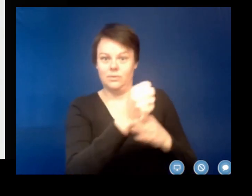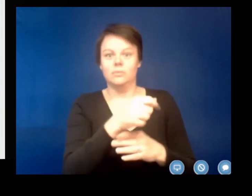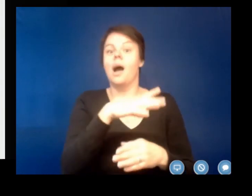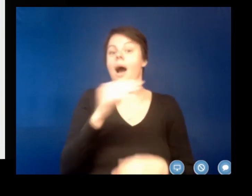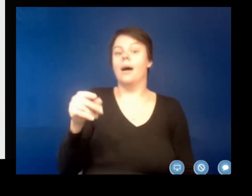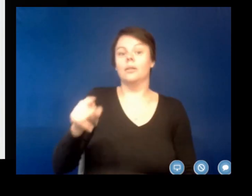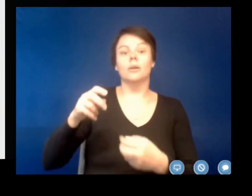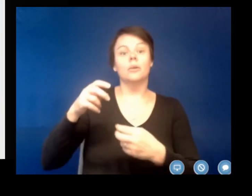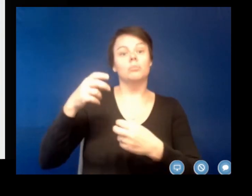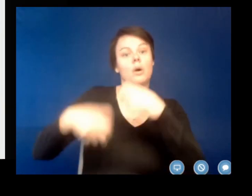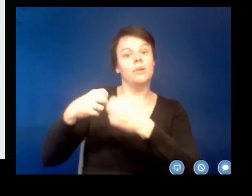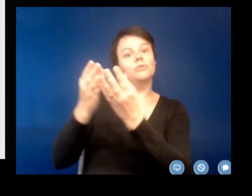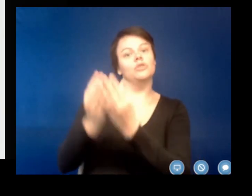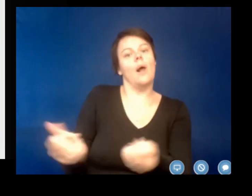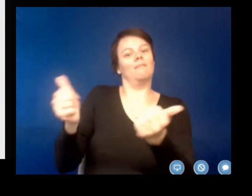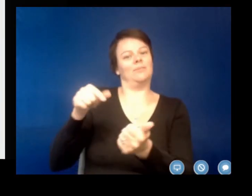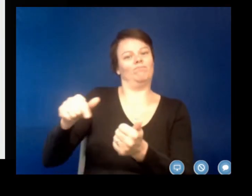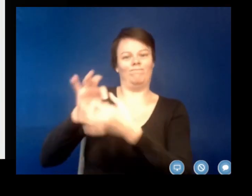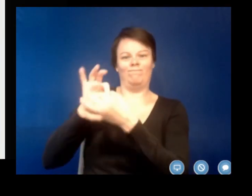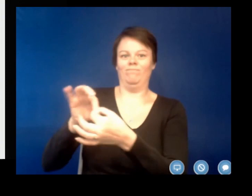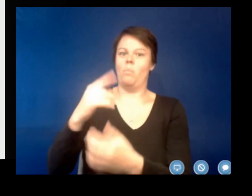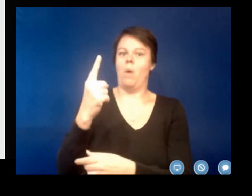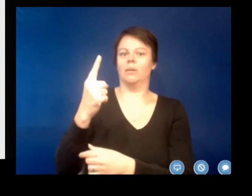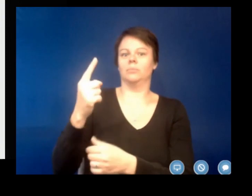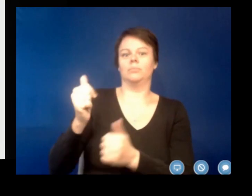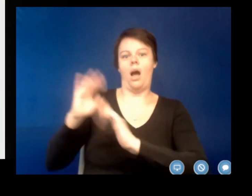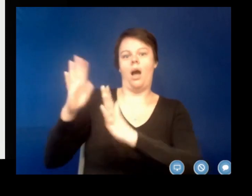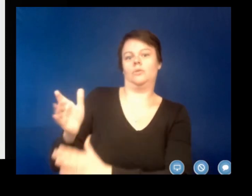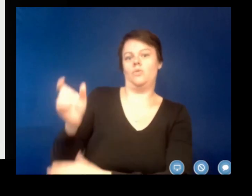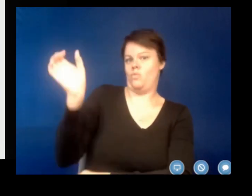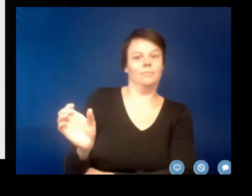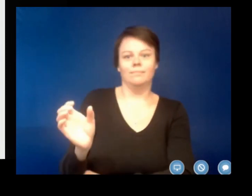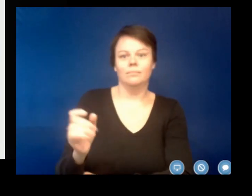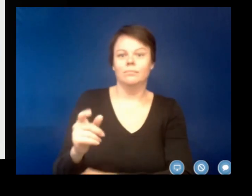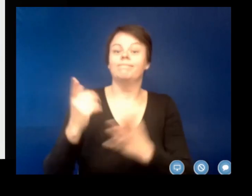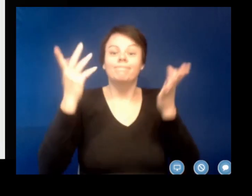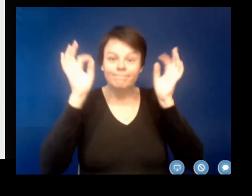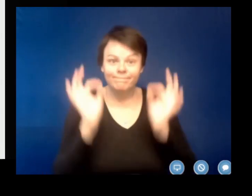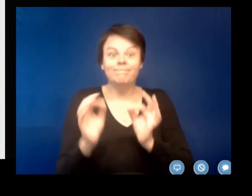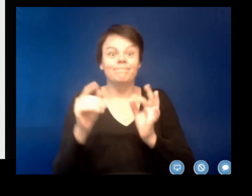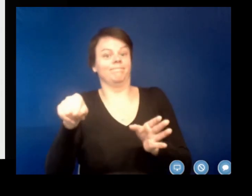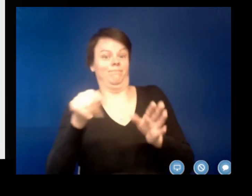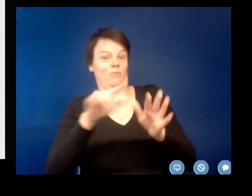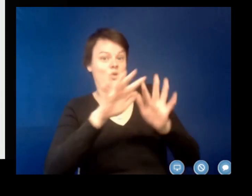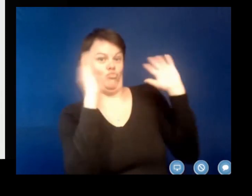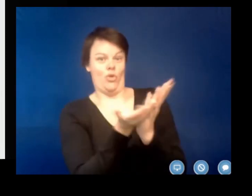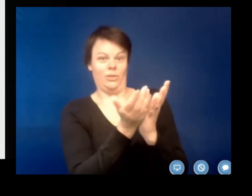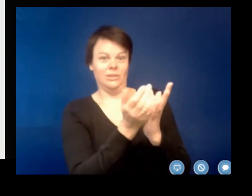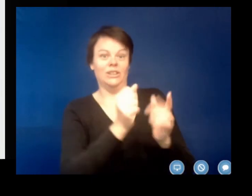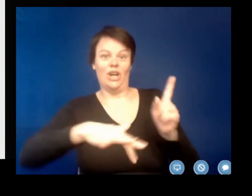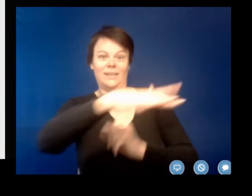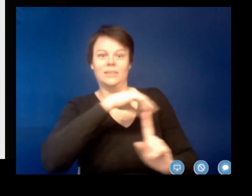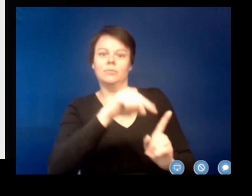the Declaration of Universal Human Rights, with weak decision-making structures